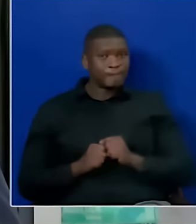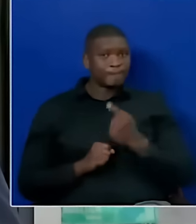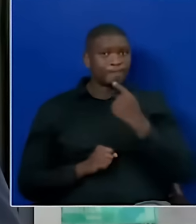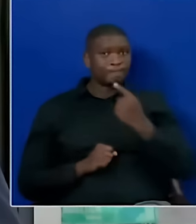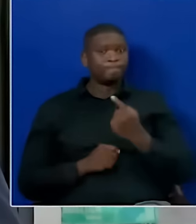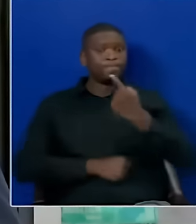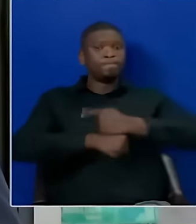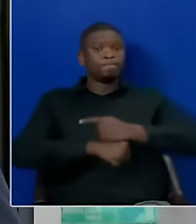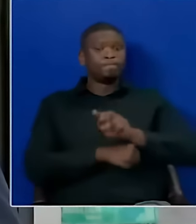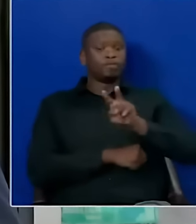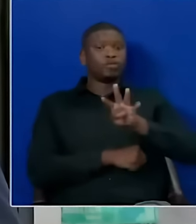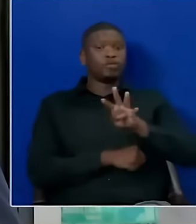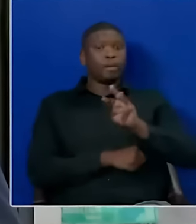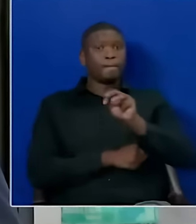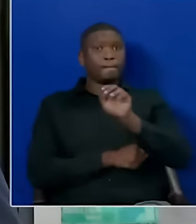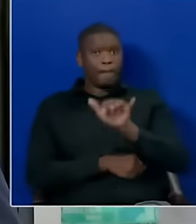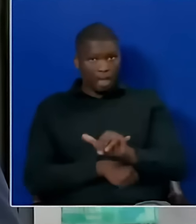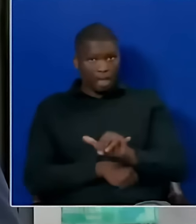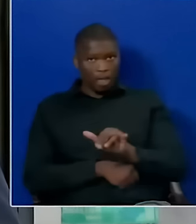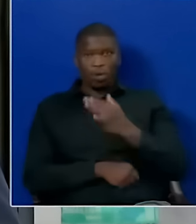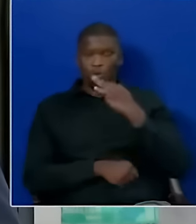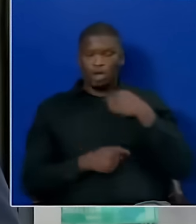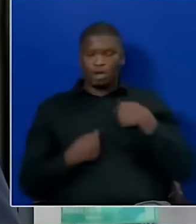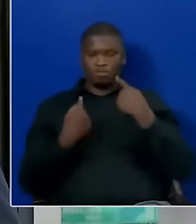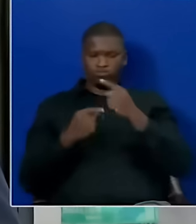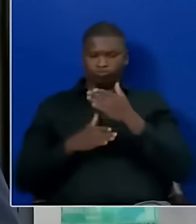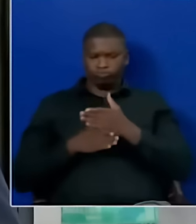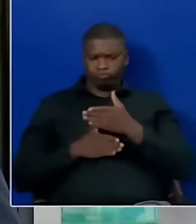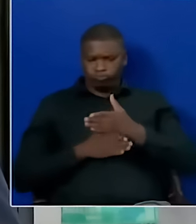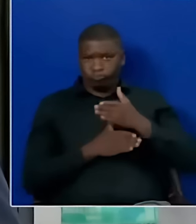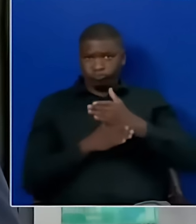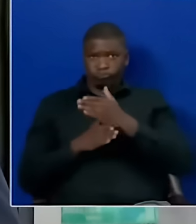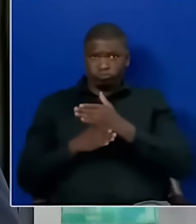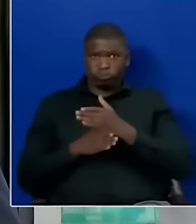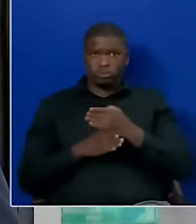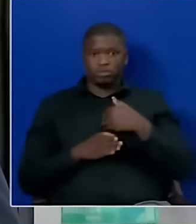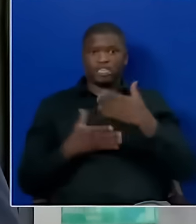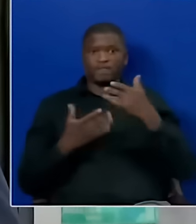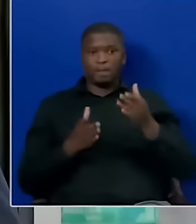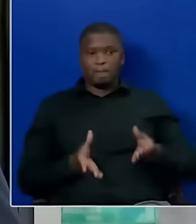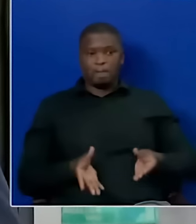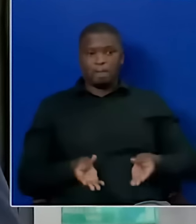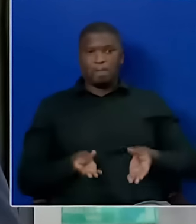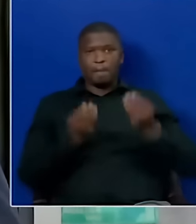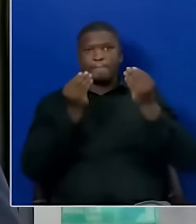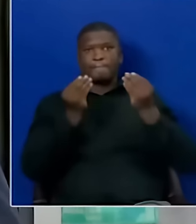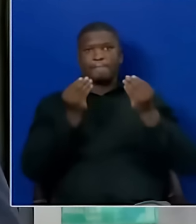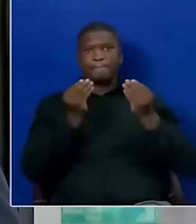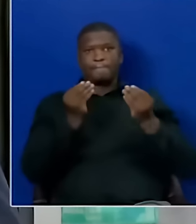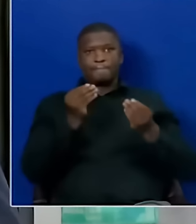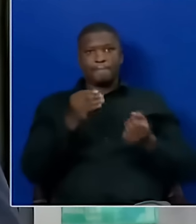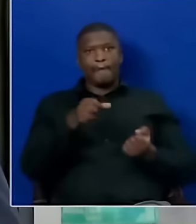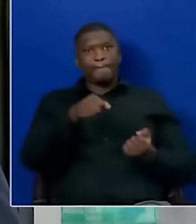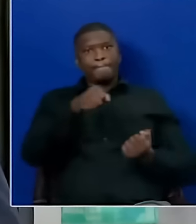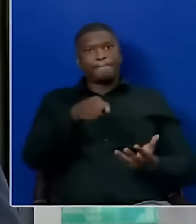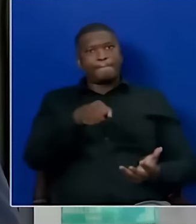the performance of my official duties, I received an intact seal evidence bag with